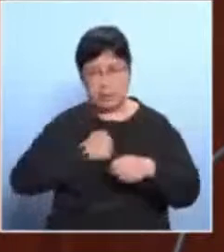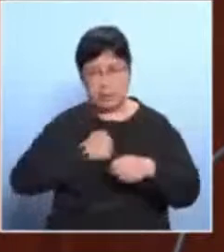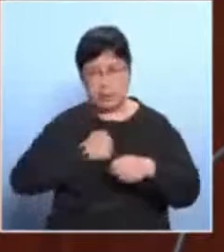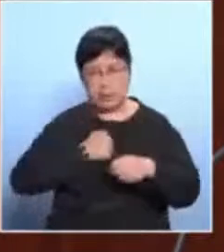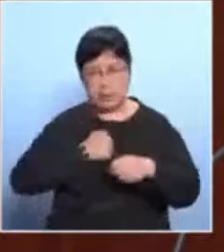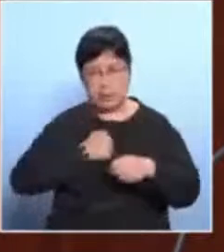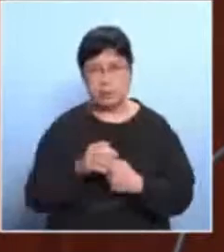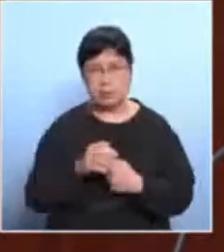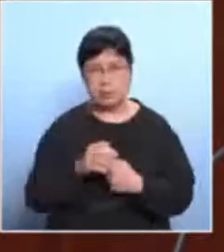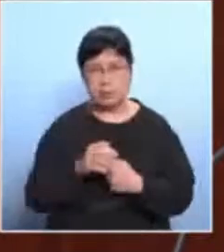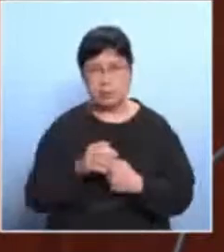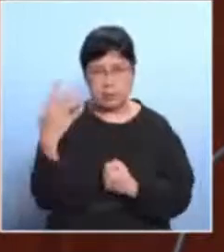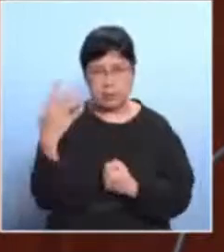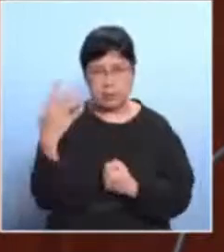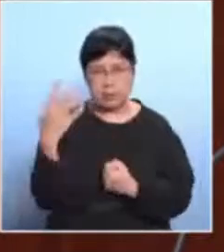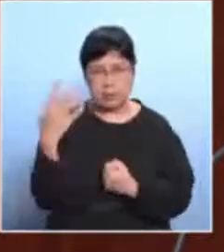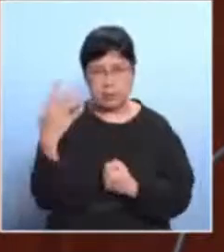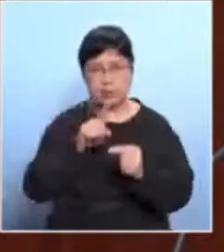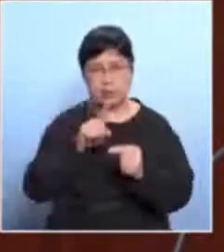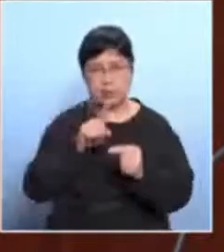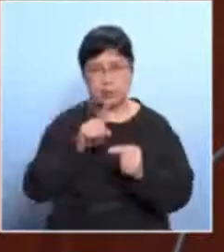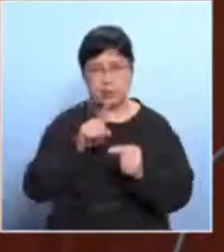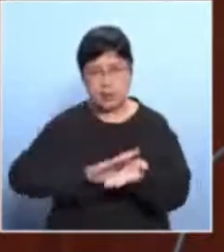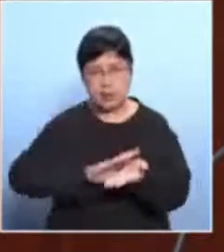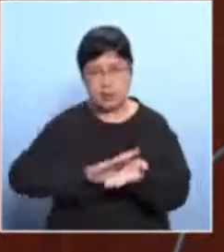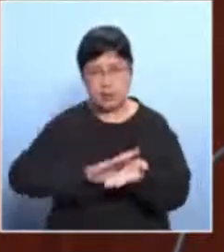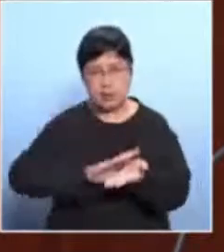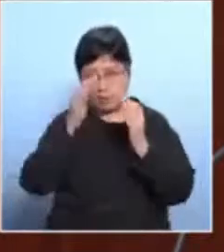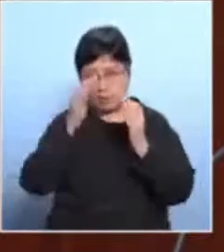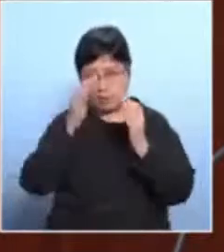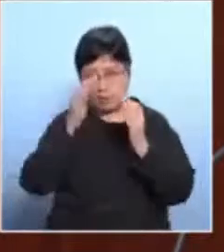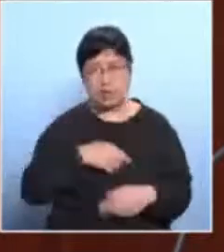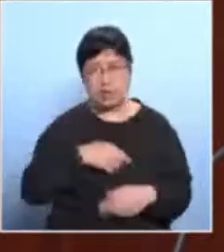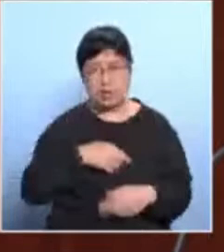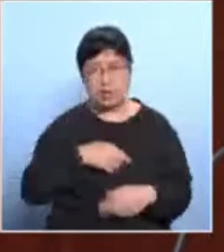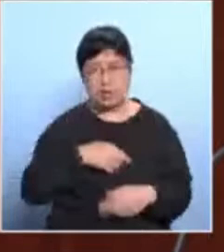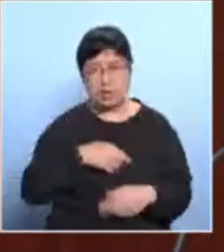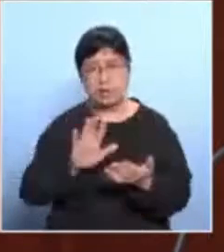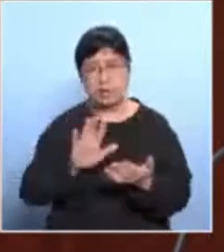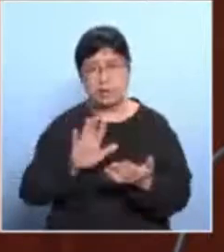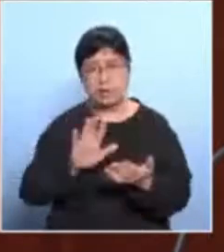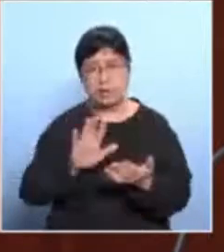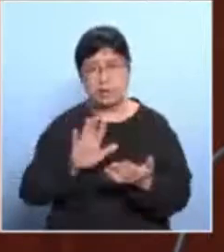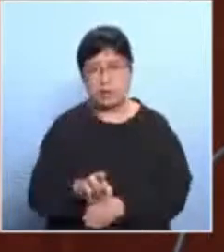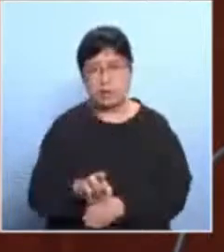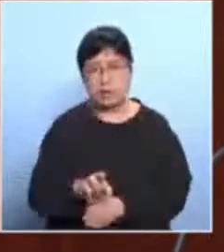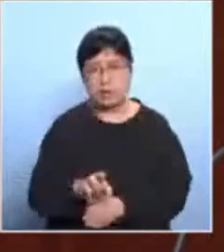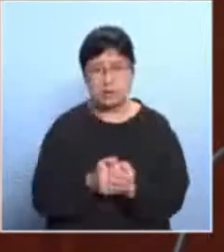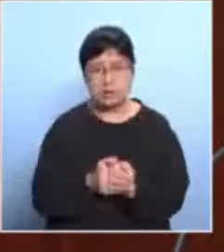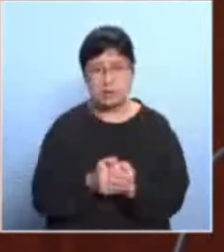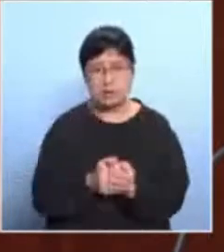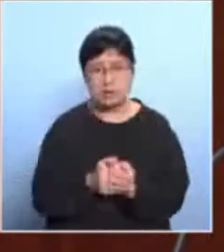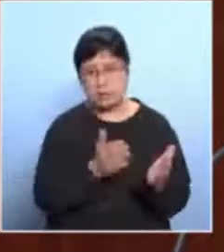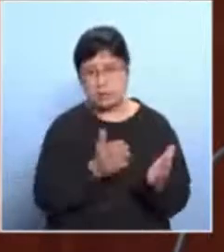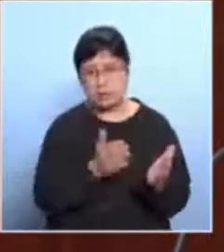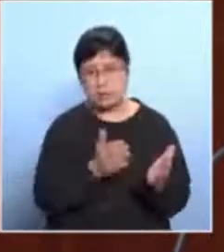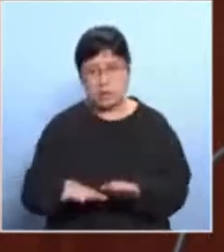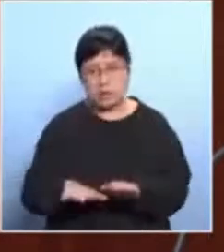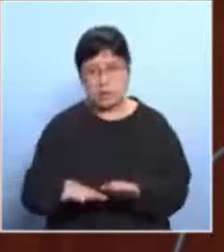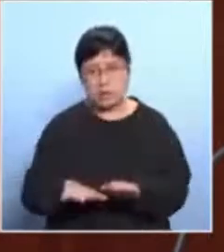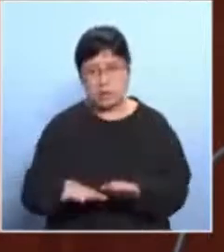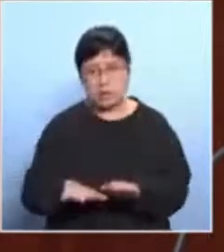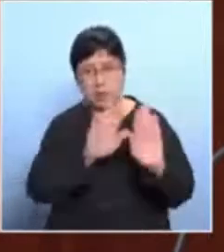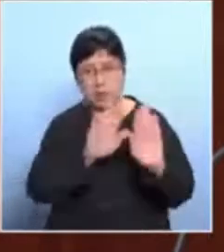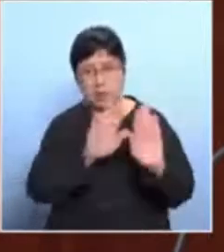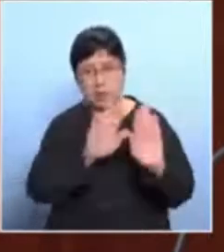medicine hospital in Hong Kong is expected to commence service in phases starting from the end of 2025. It will